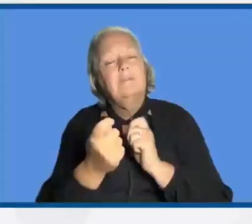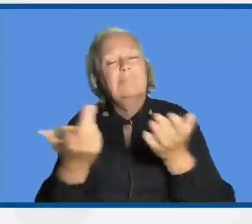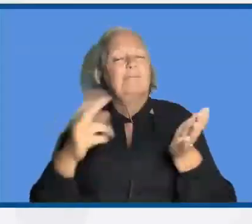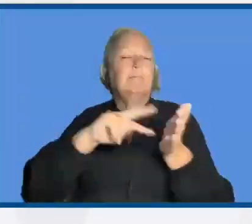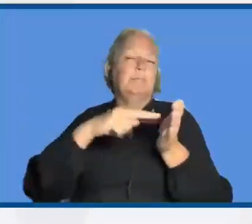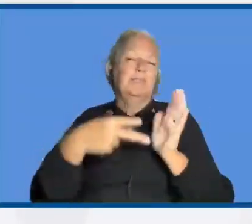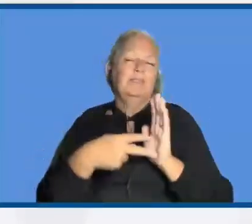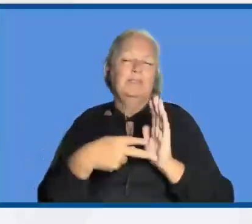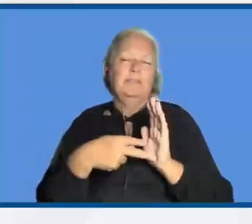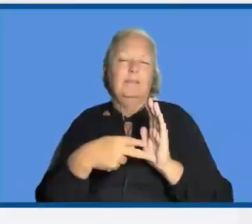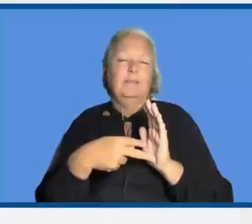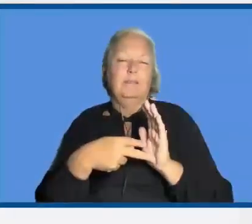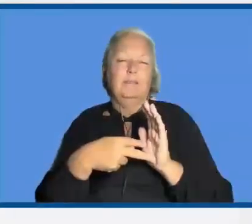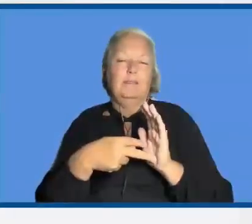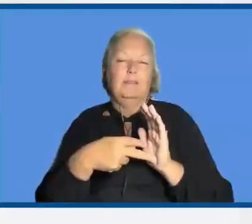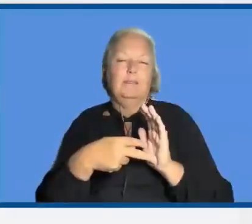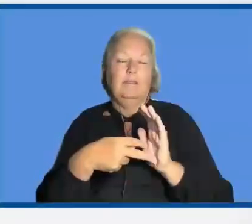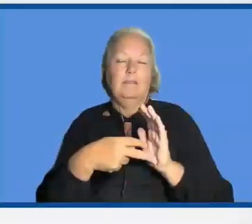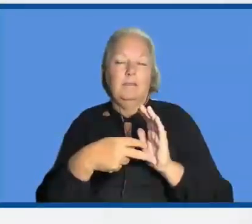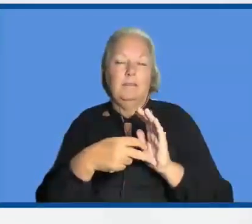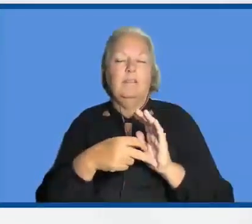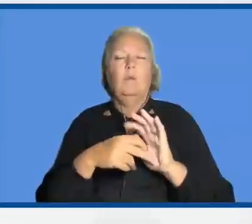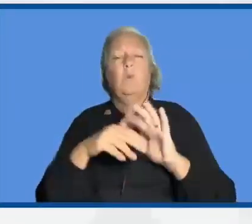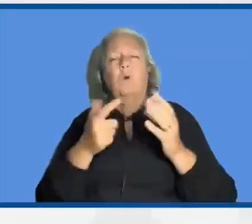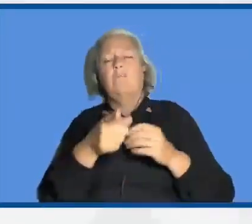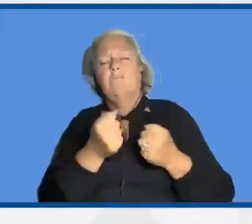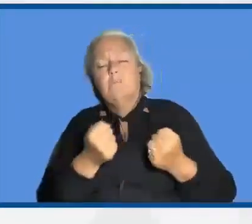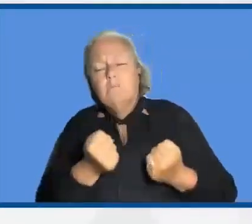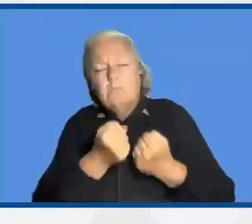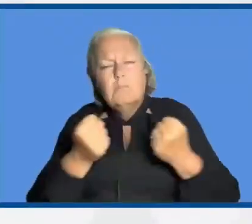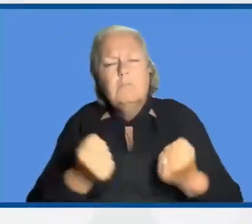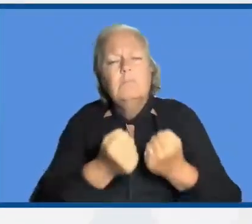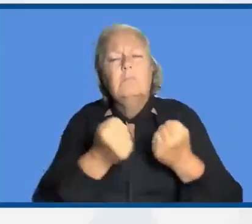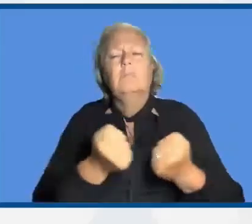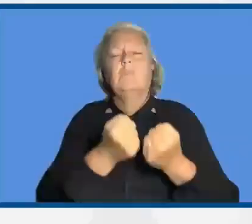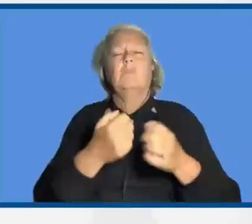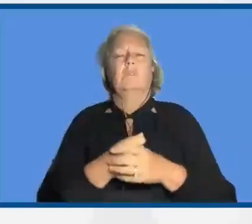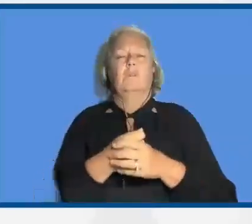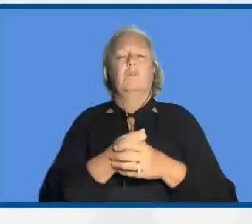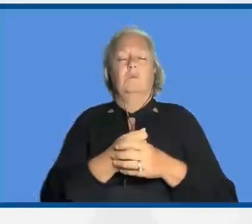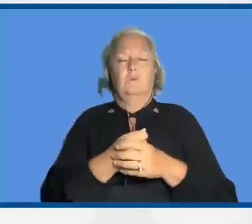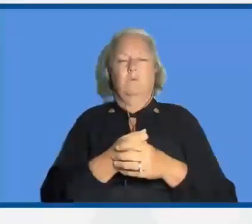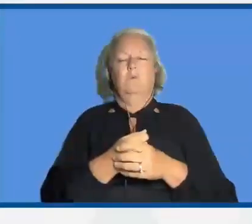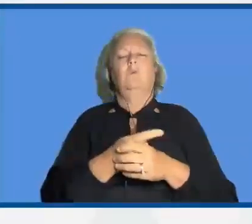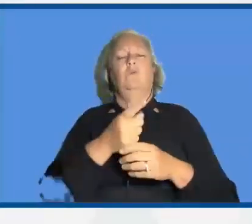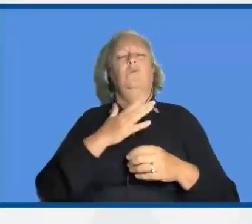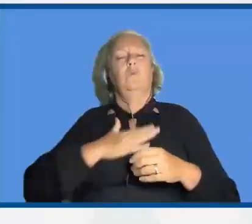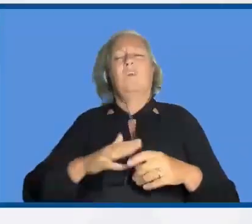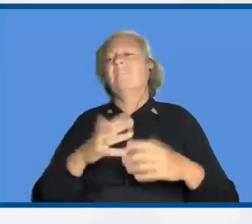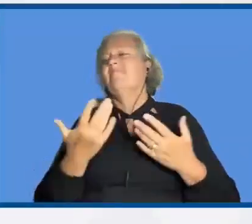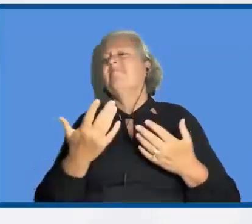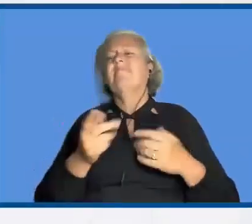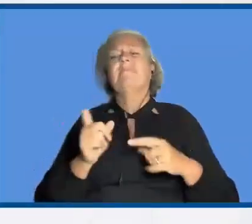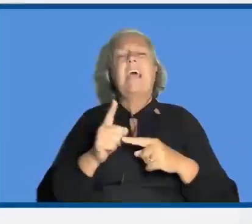the demanding actions and to be updated in the different events is also